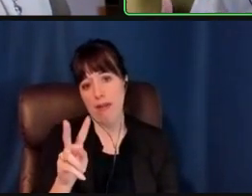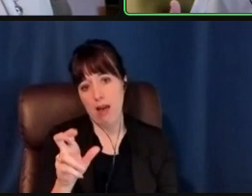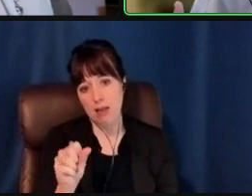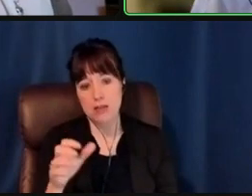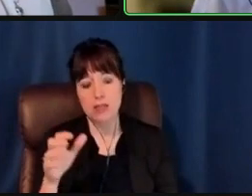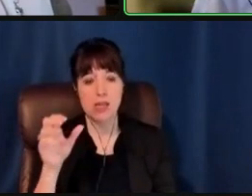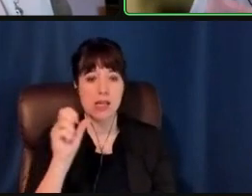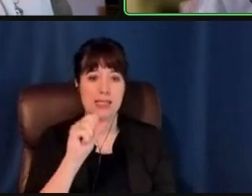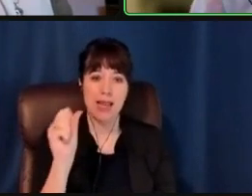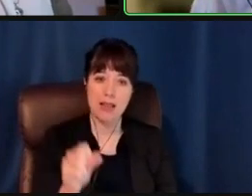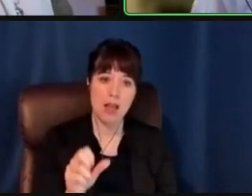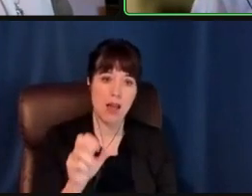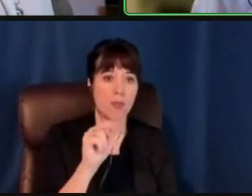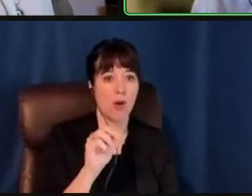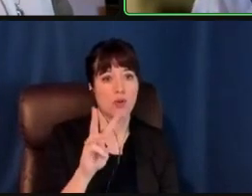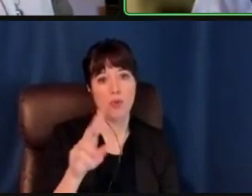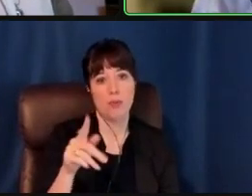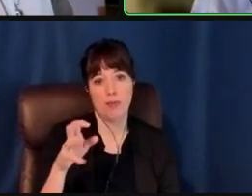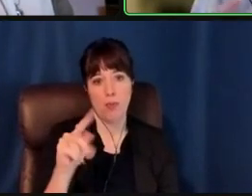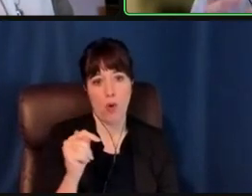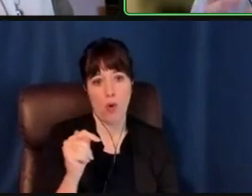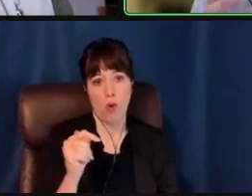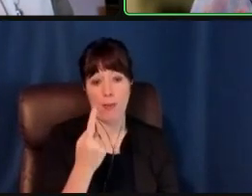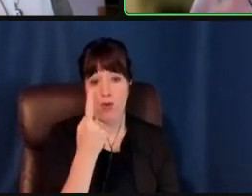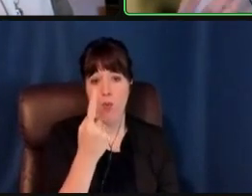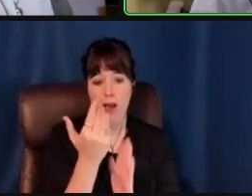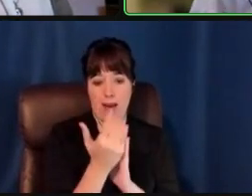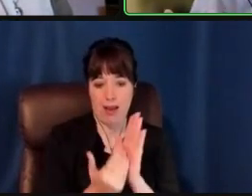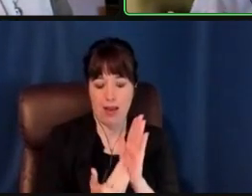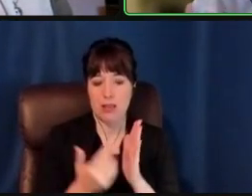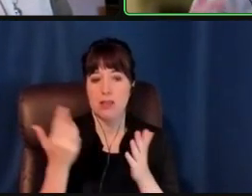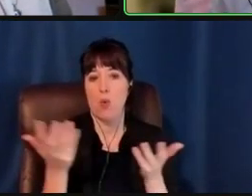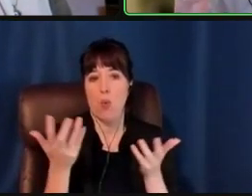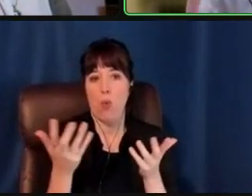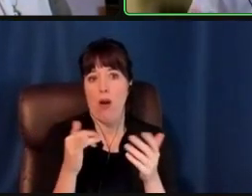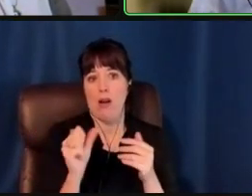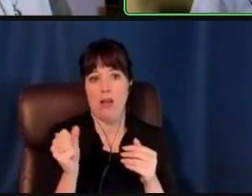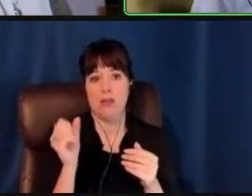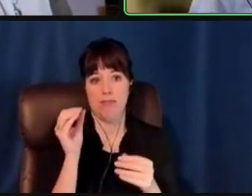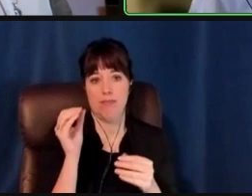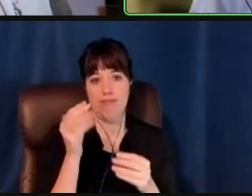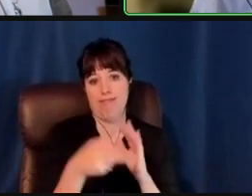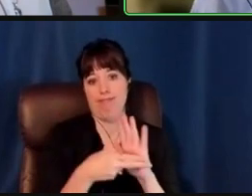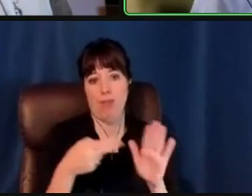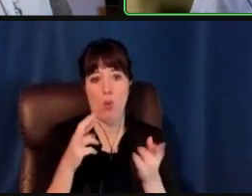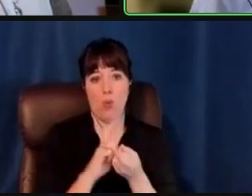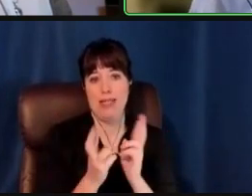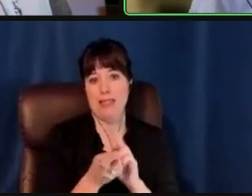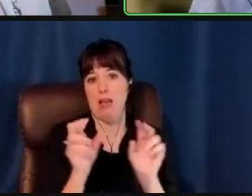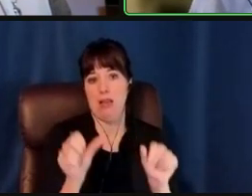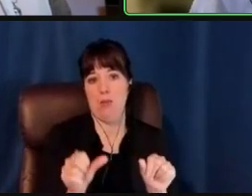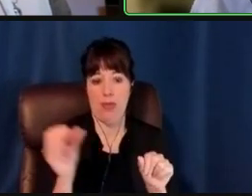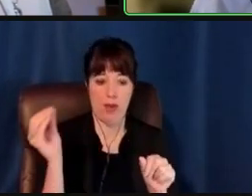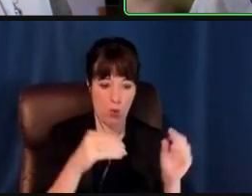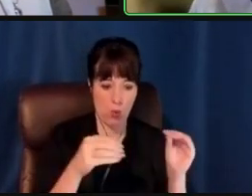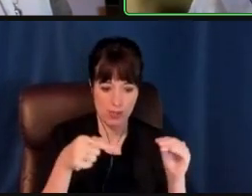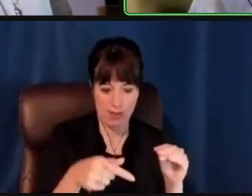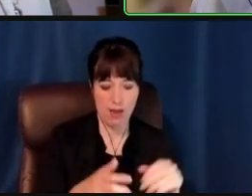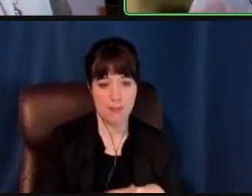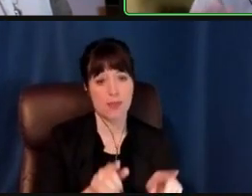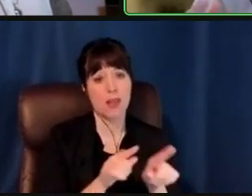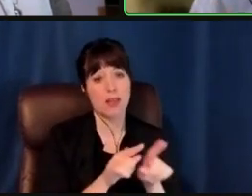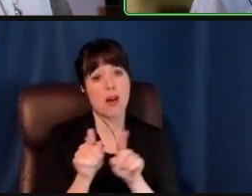or Newport, there'll be one list of what is recyclable, what goes in that recycling cart. It's also